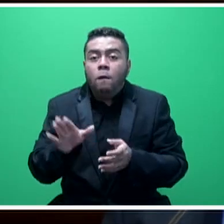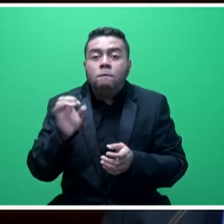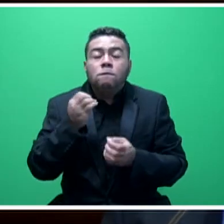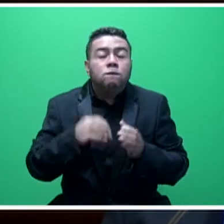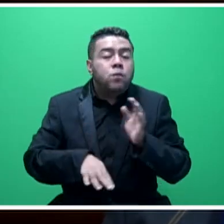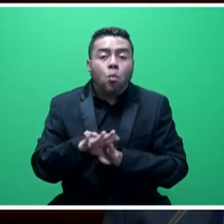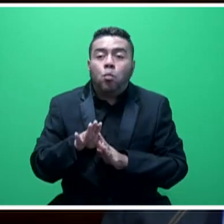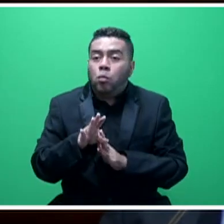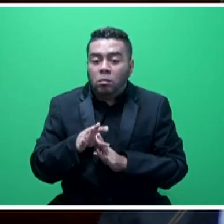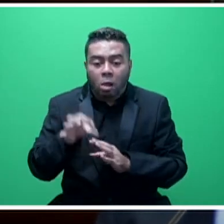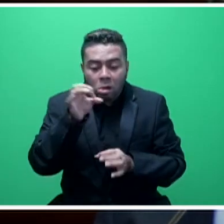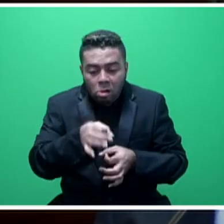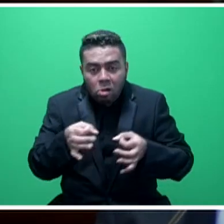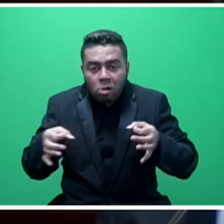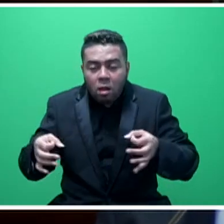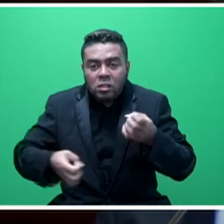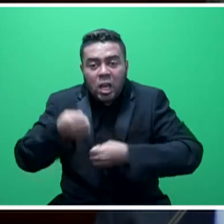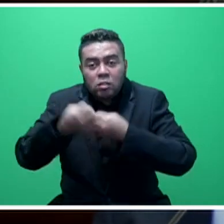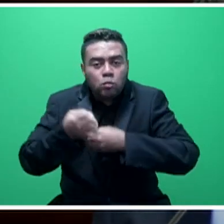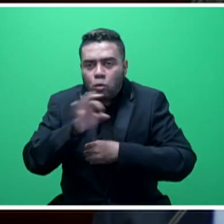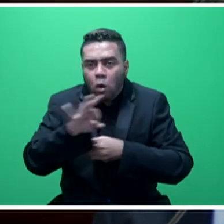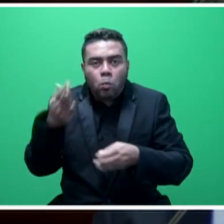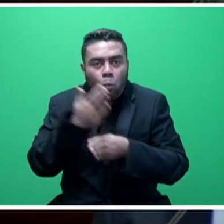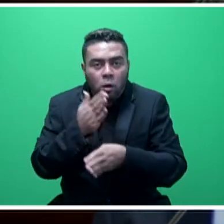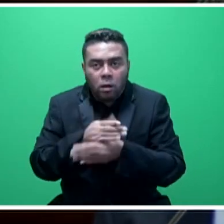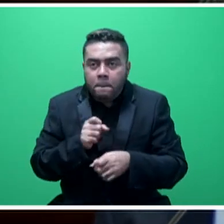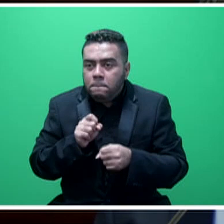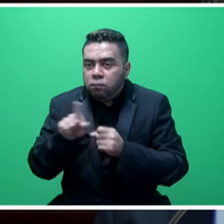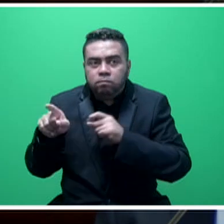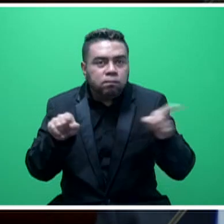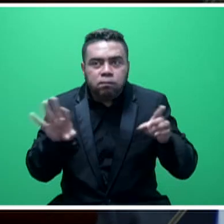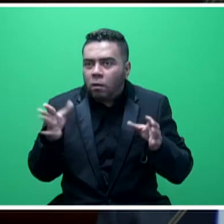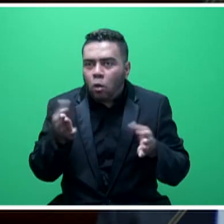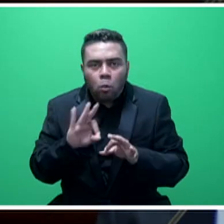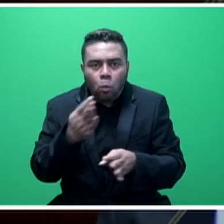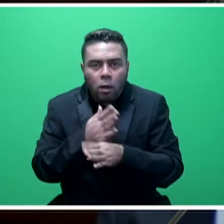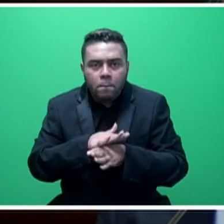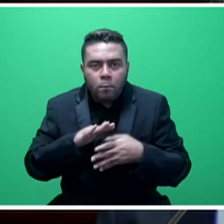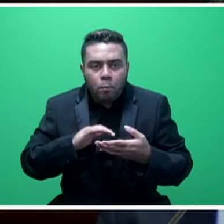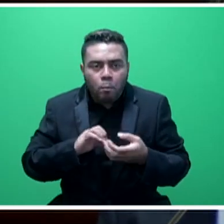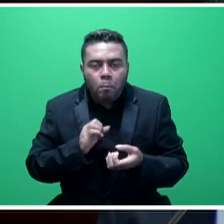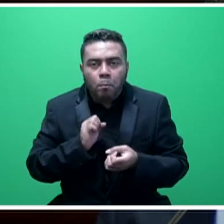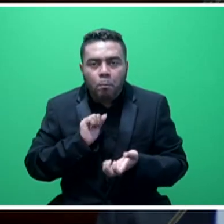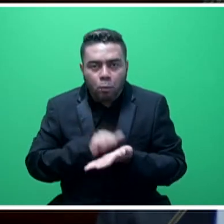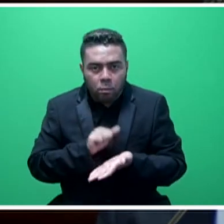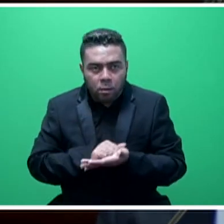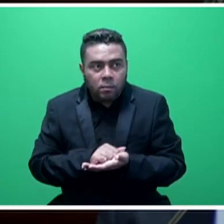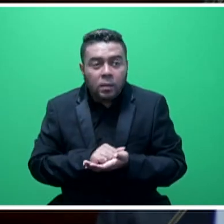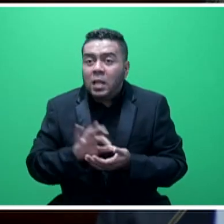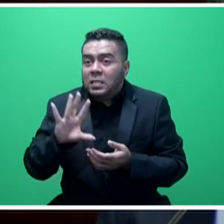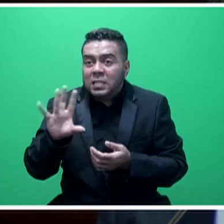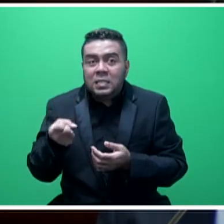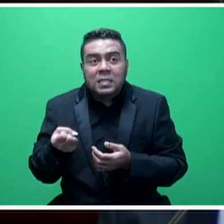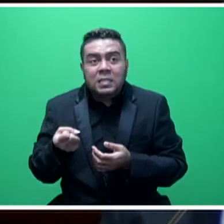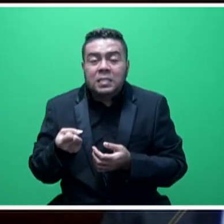doesn't exist, and an engine room that's misfiring every day. And some members of the crew about to jump